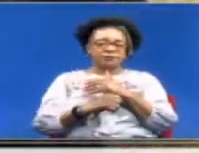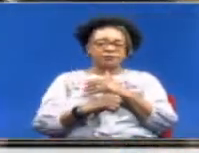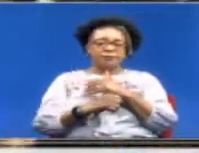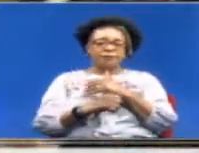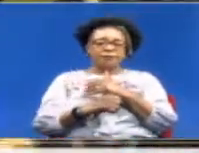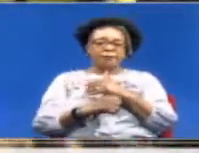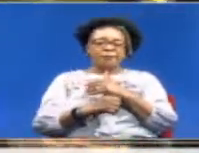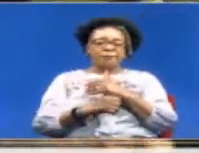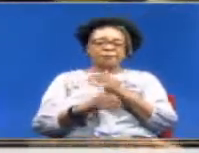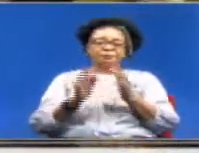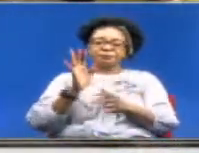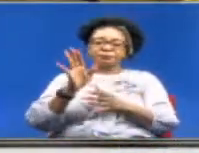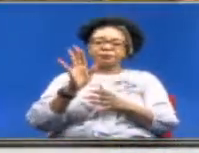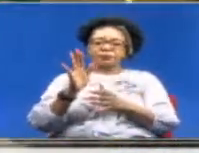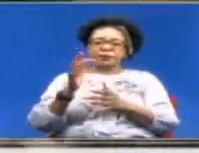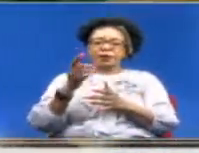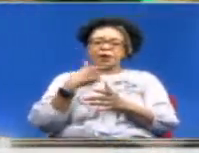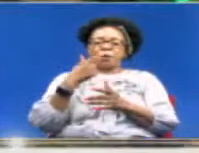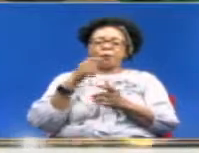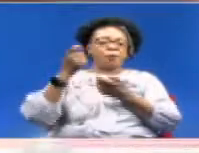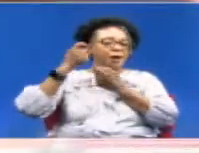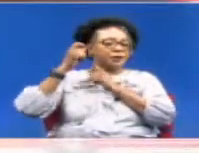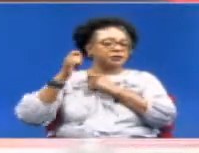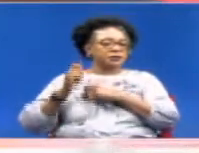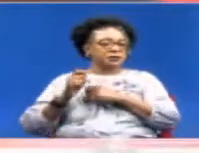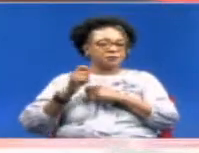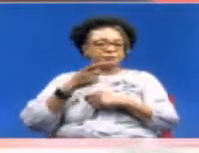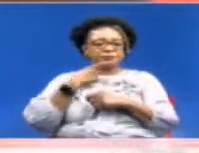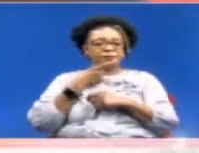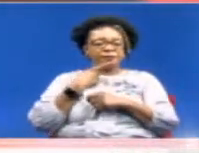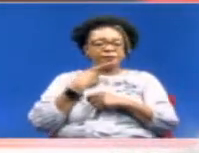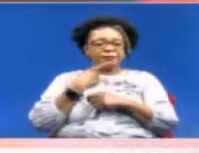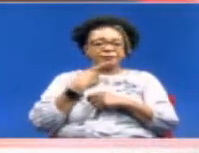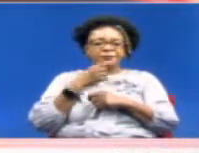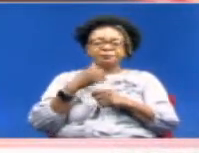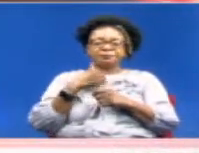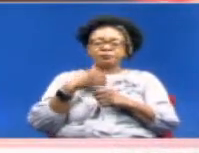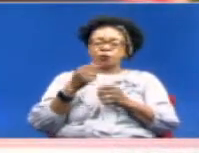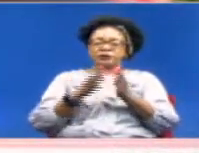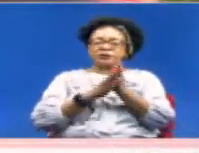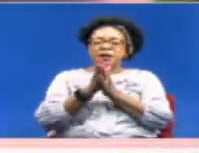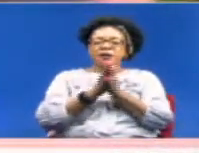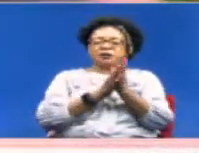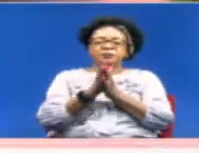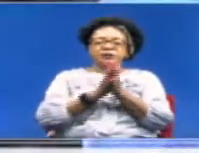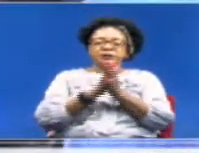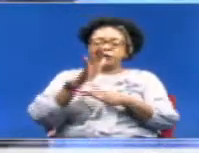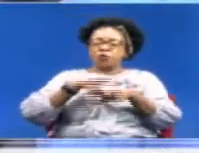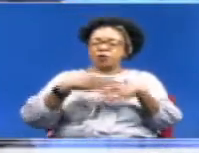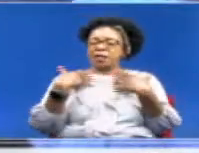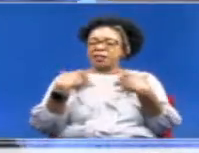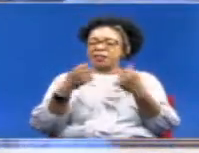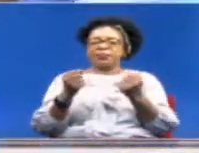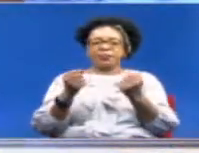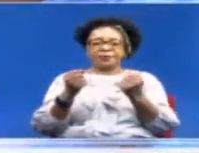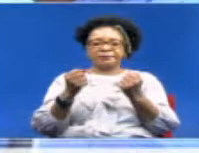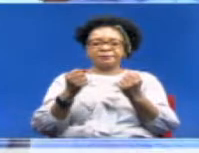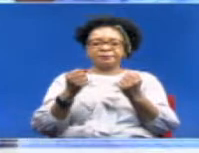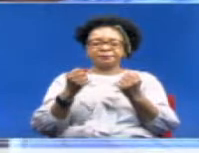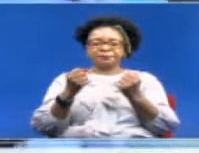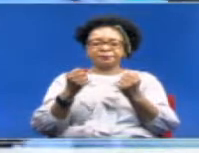Esther, who act a living as a hairdresser, is said to have been in high spirits and good health moments prior to her